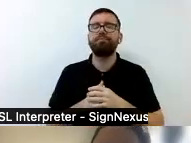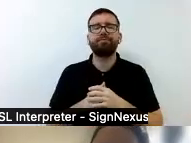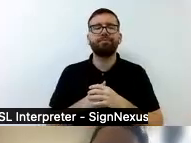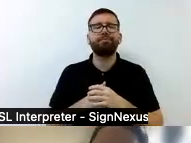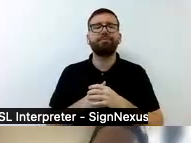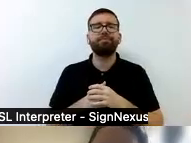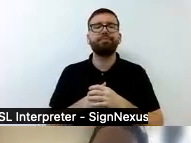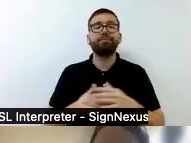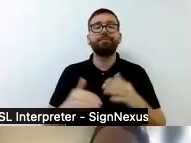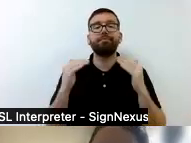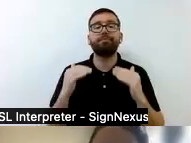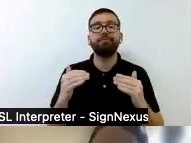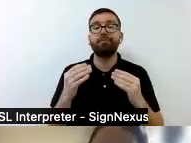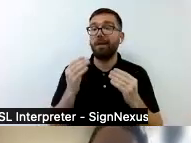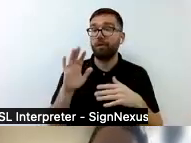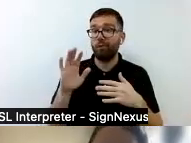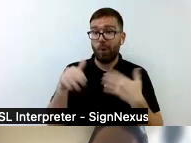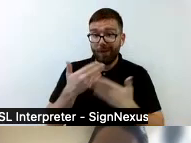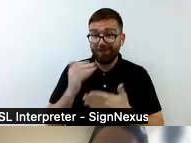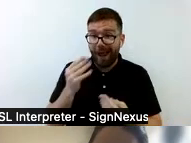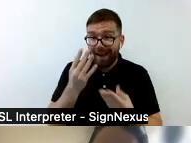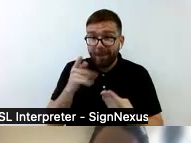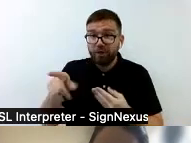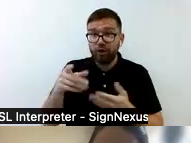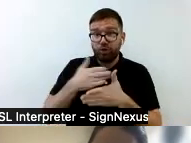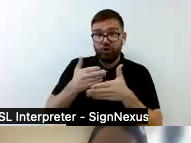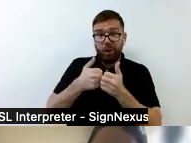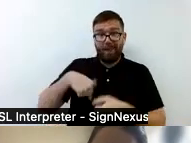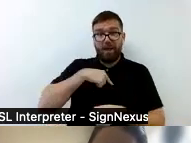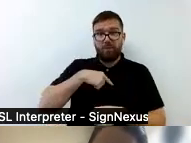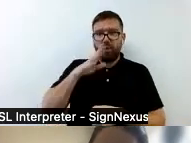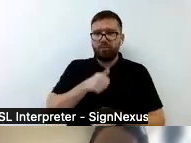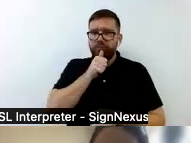The information you share will be kept confidential